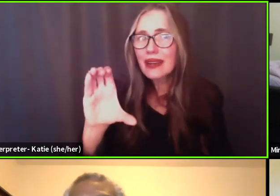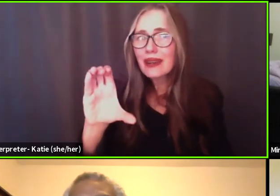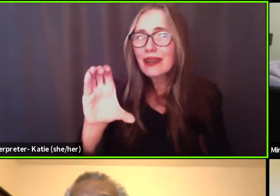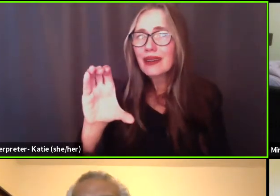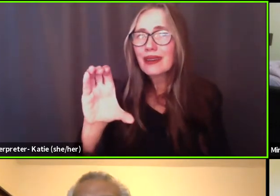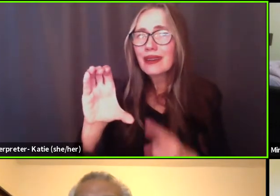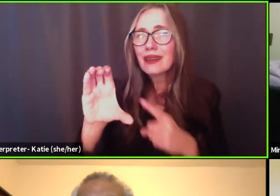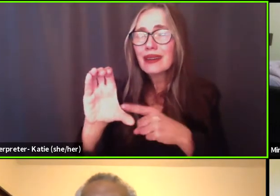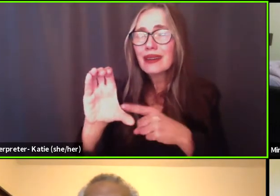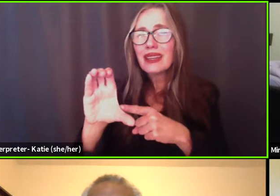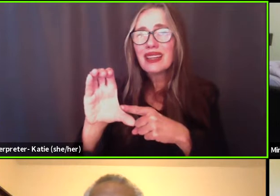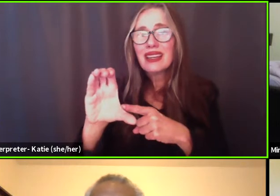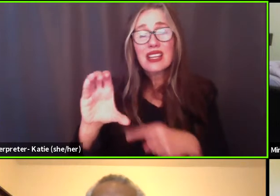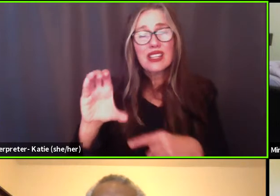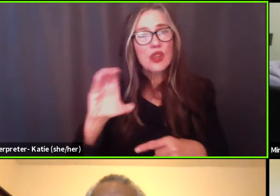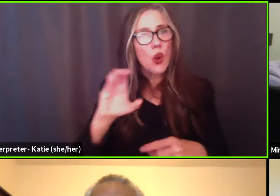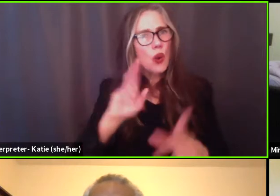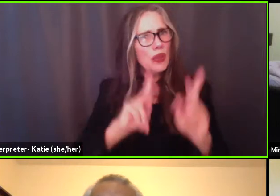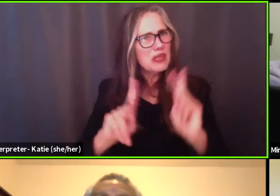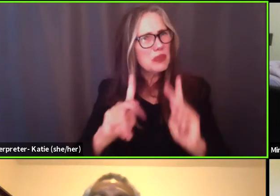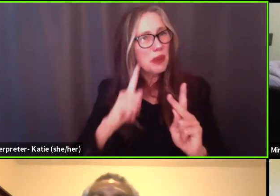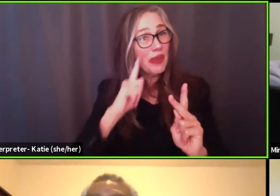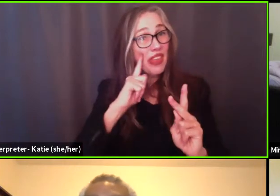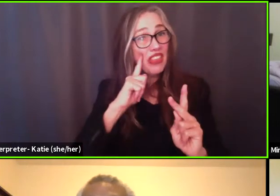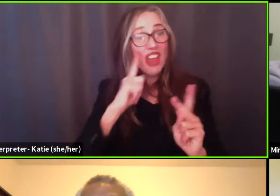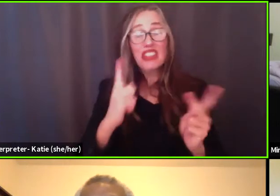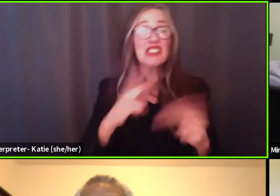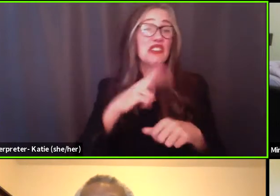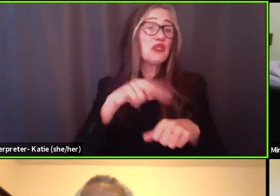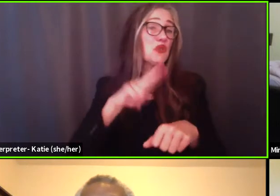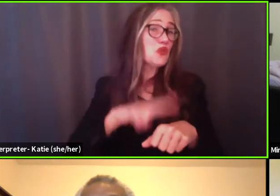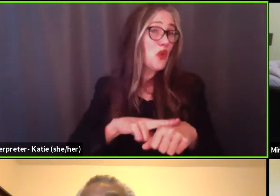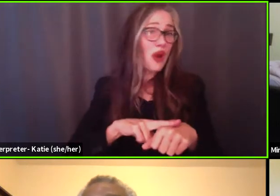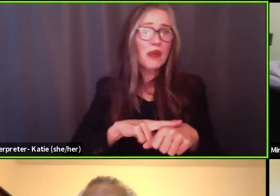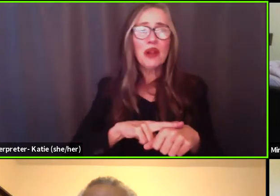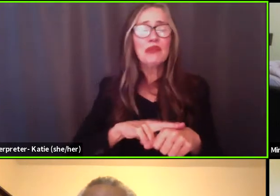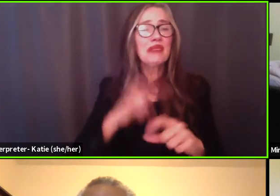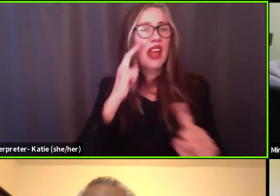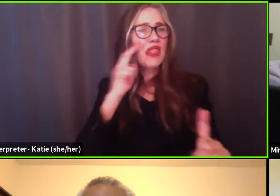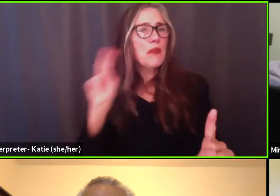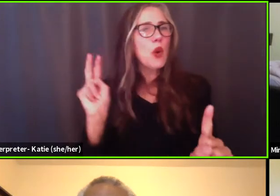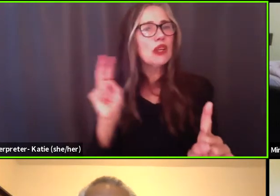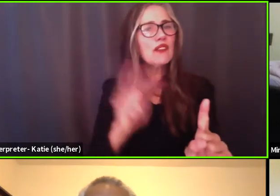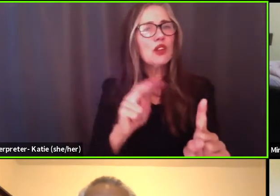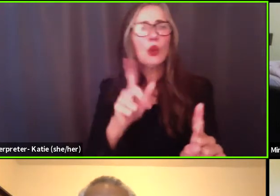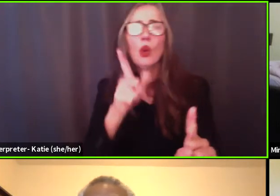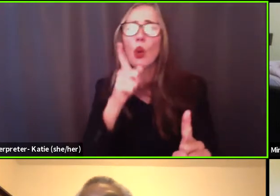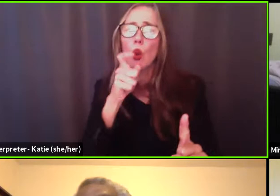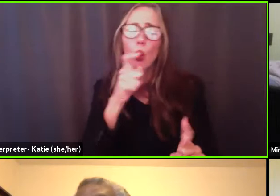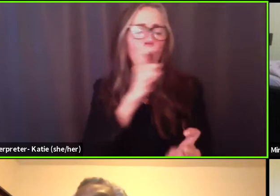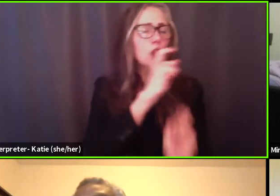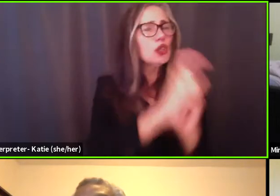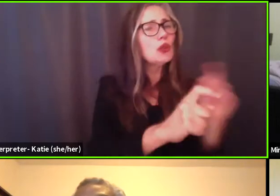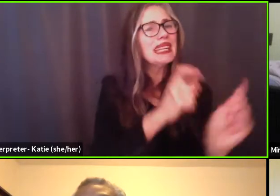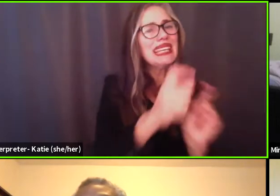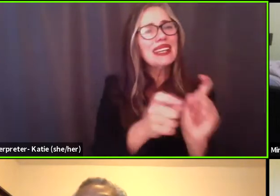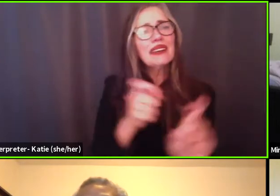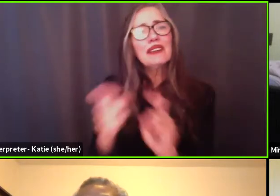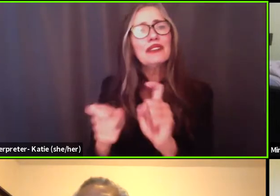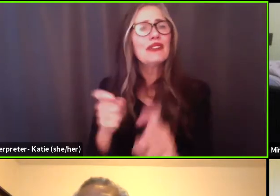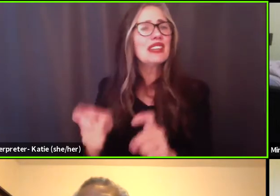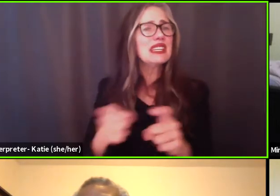entitlement being situated as a normative frame through which uh arguments about who gets resources um